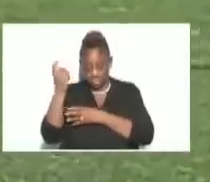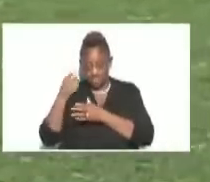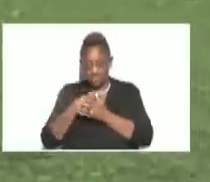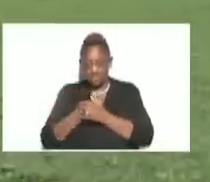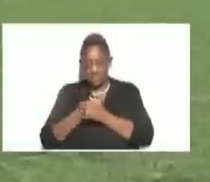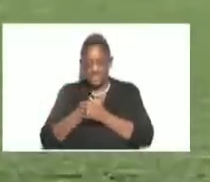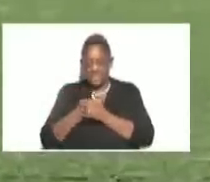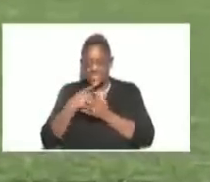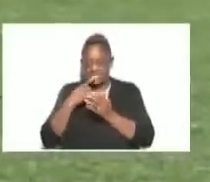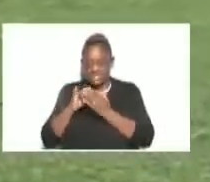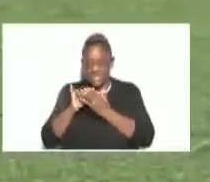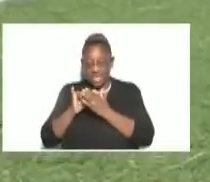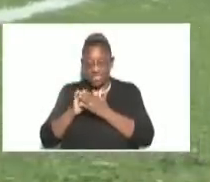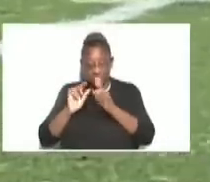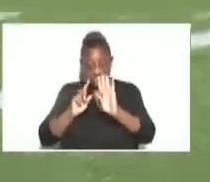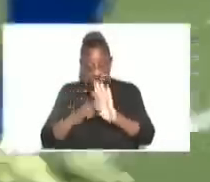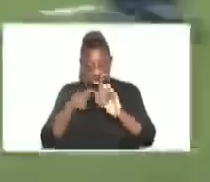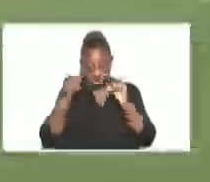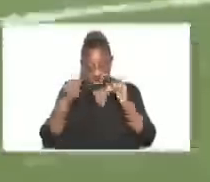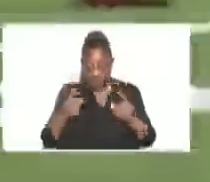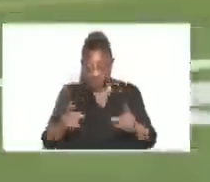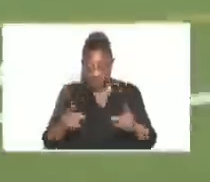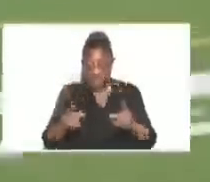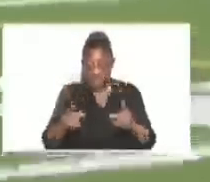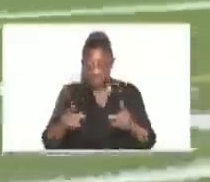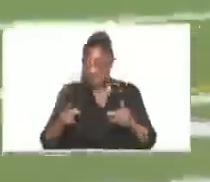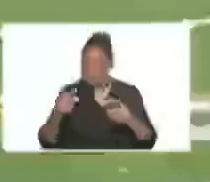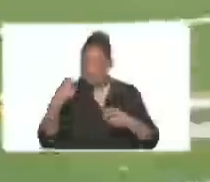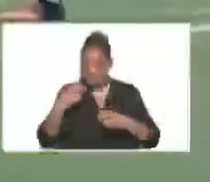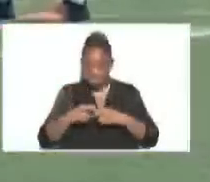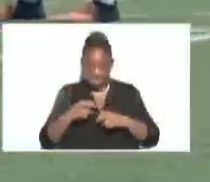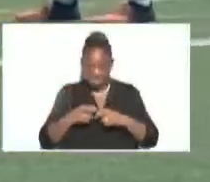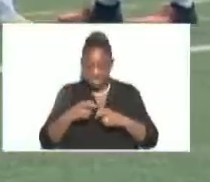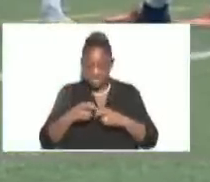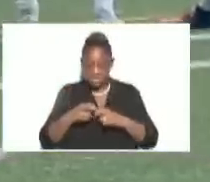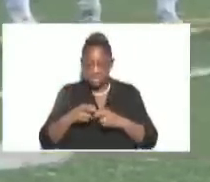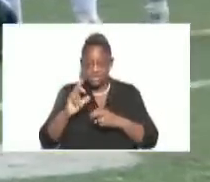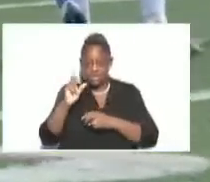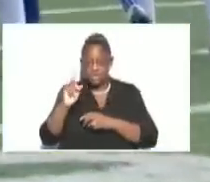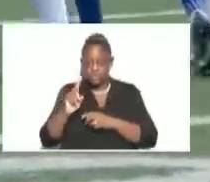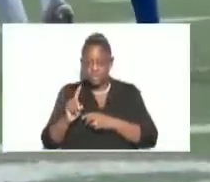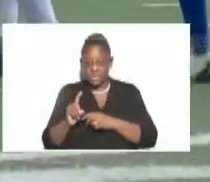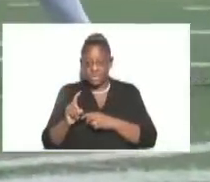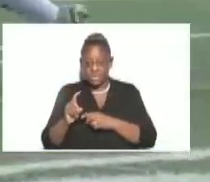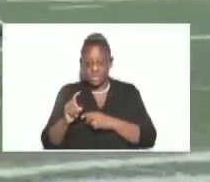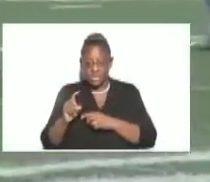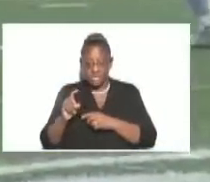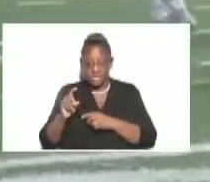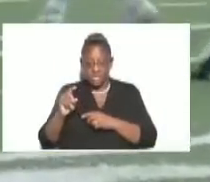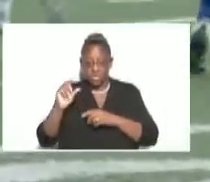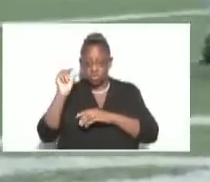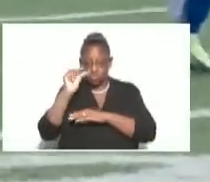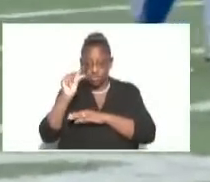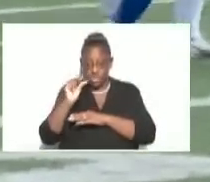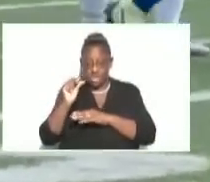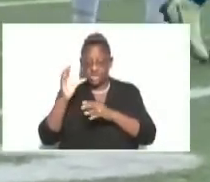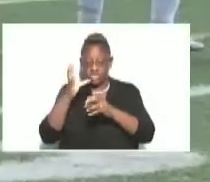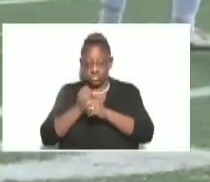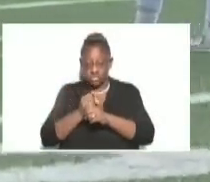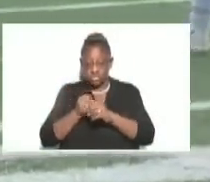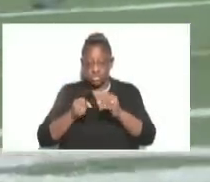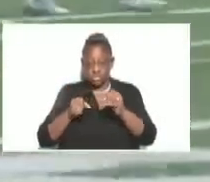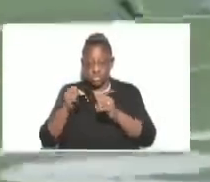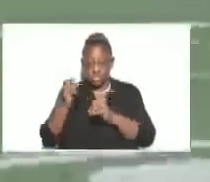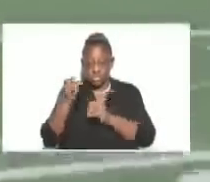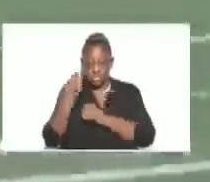team starting out fast and aggressive under the overcast skies. Jervis Turnquest gets tackled hard in the box. Ronaldo Green took the penalty shot in the